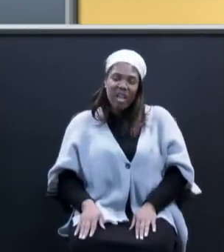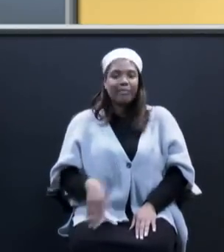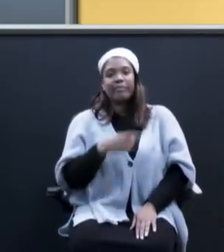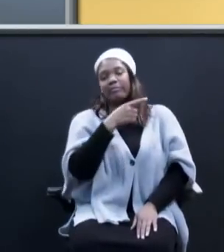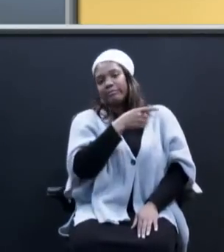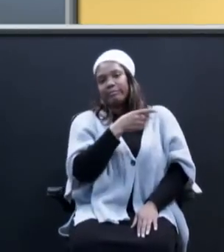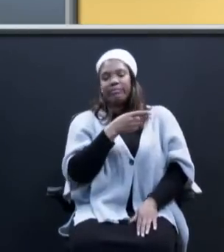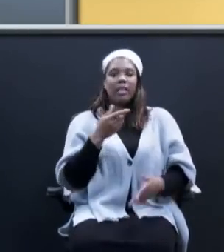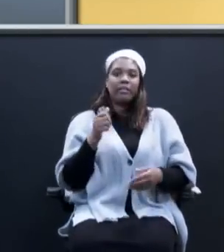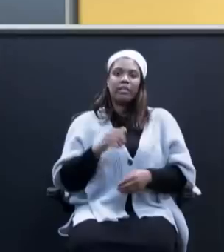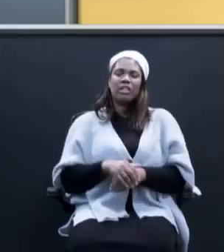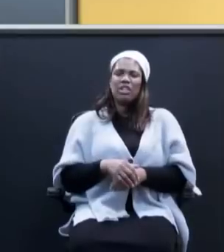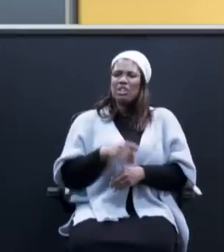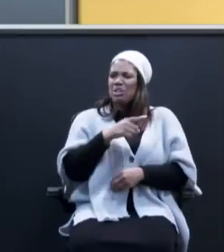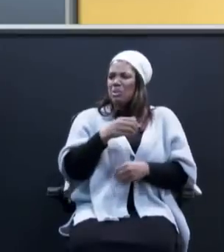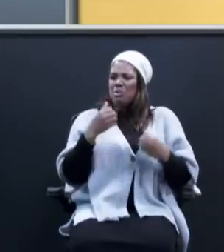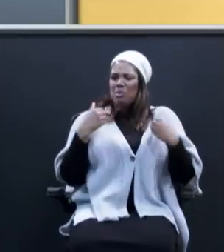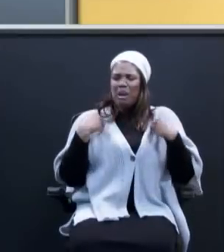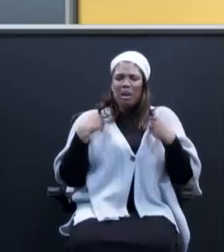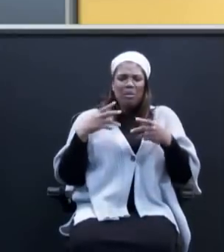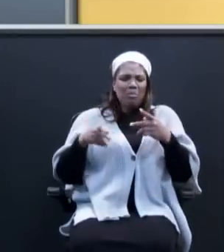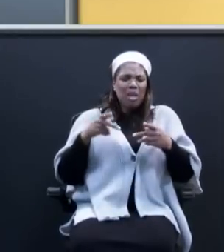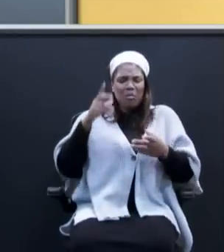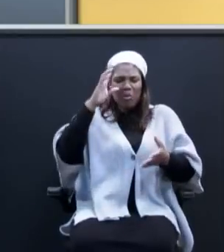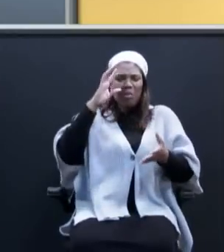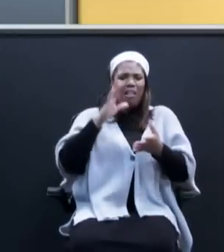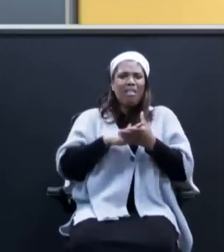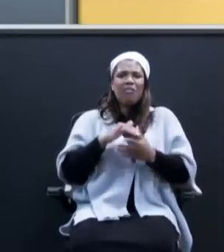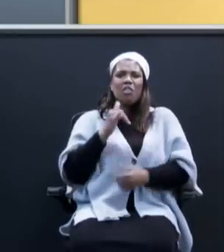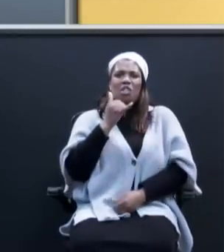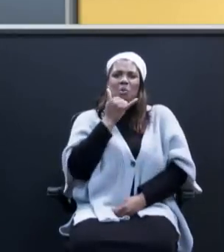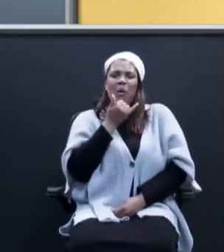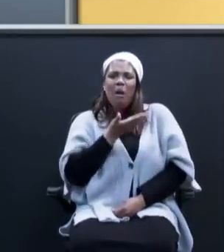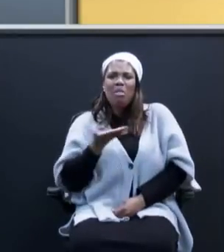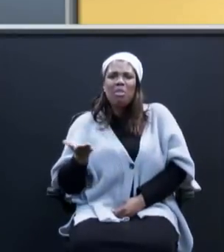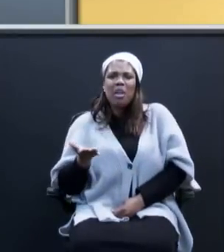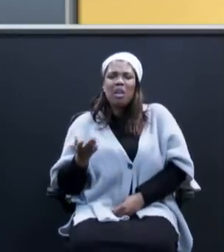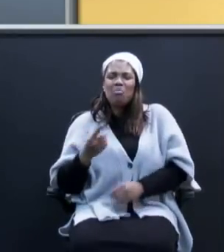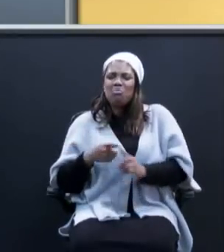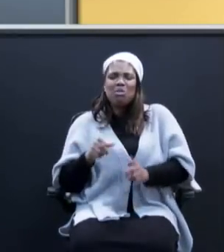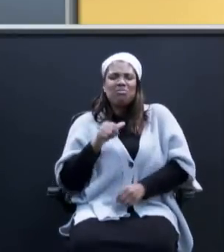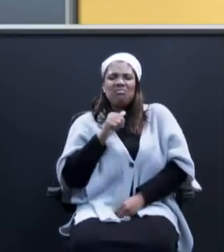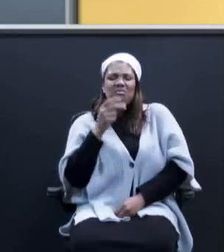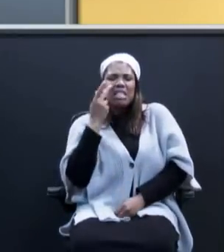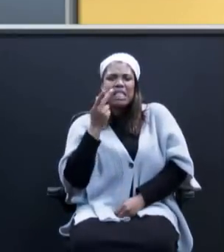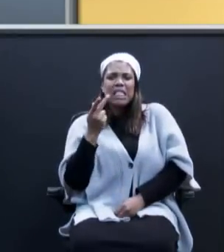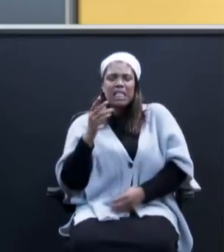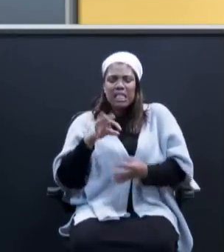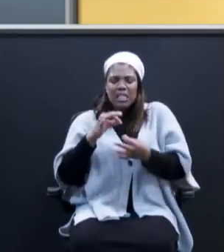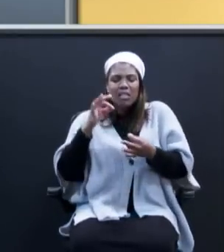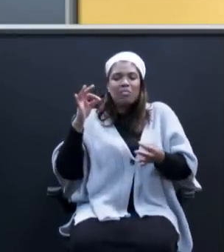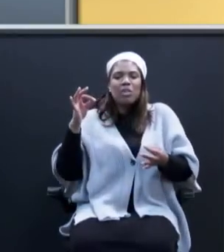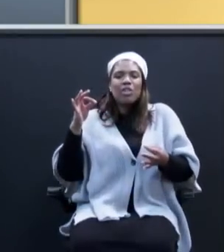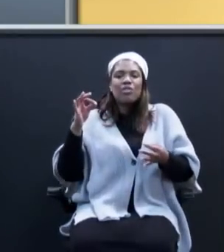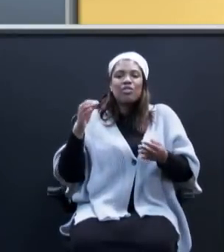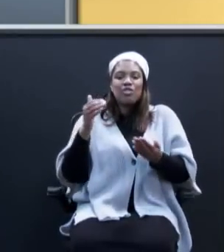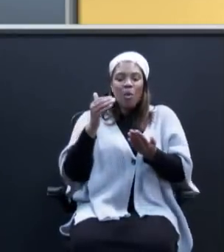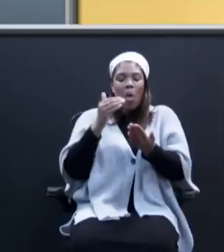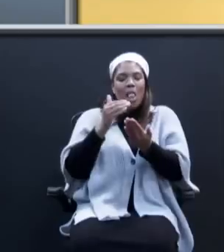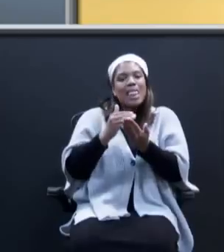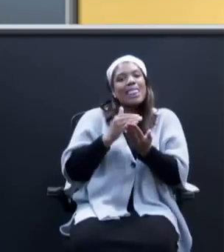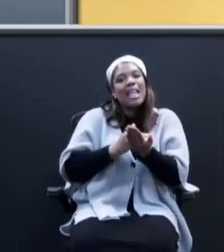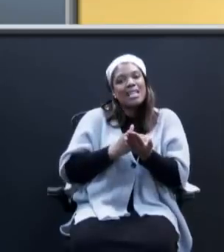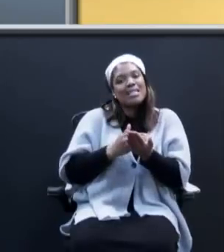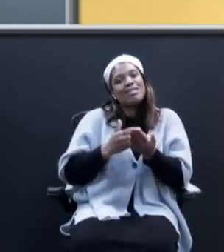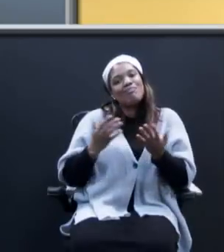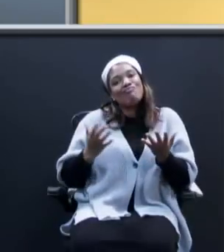And you have people believing you and following that. But you don't see the spiritual part of it. You're going to see it today. What verse?